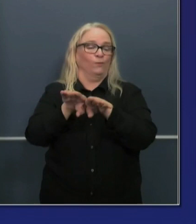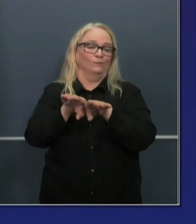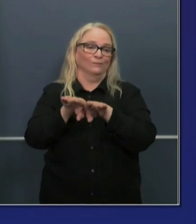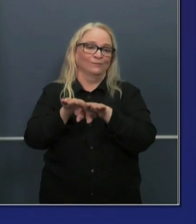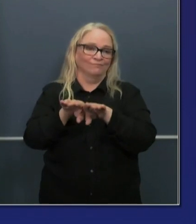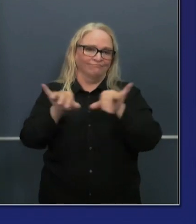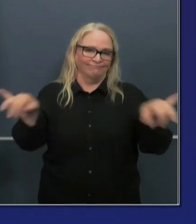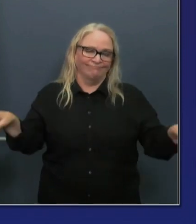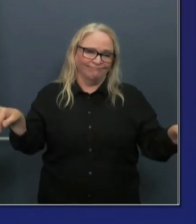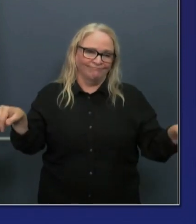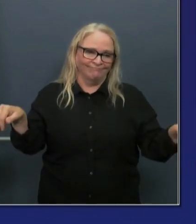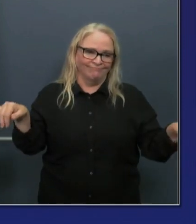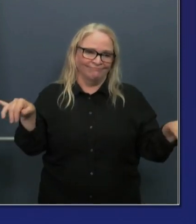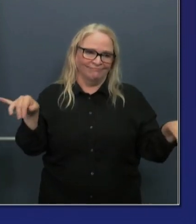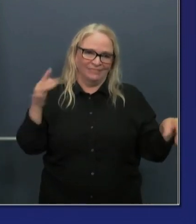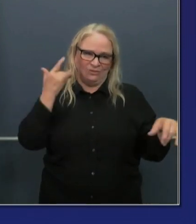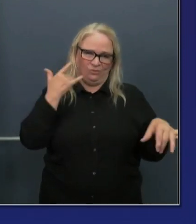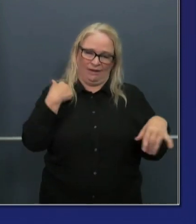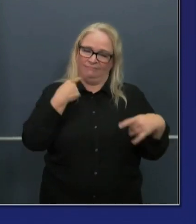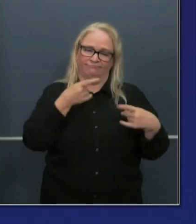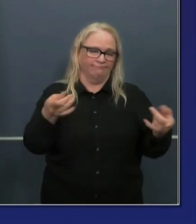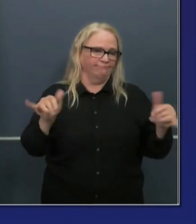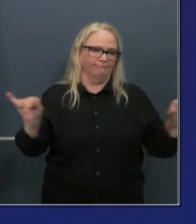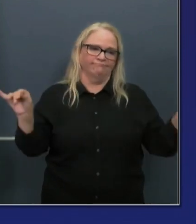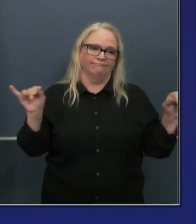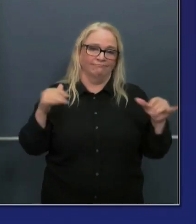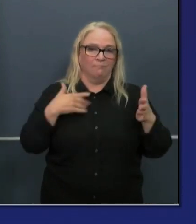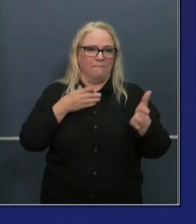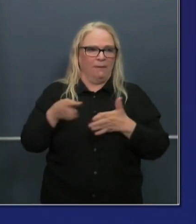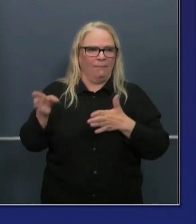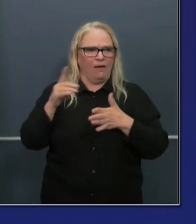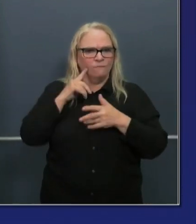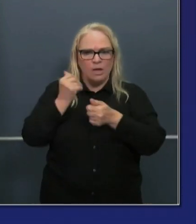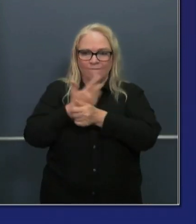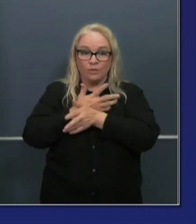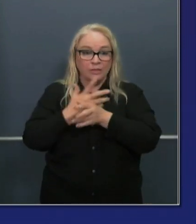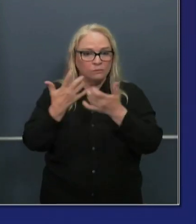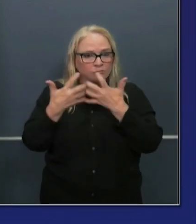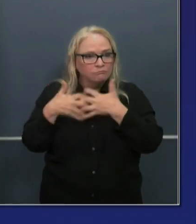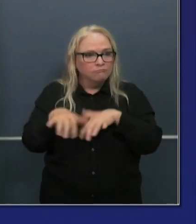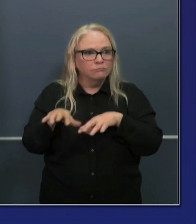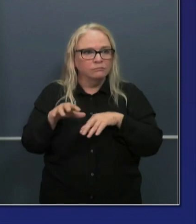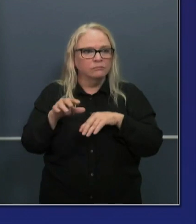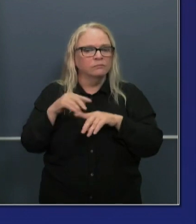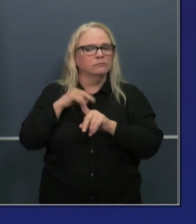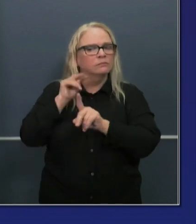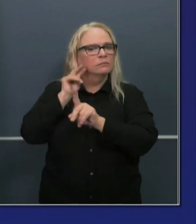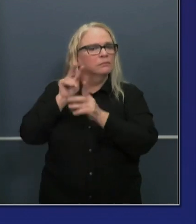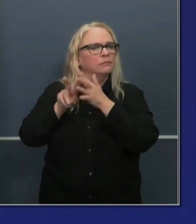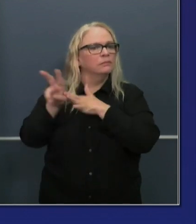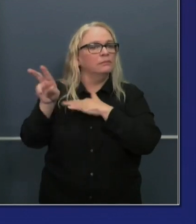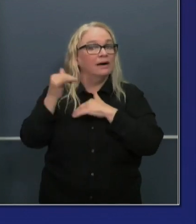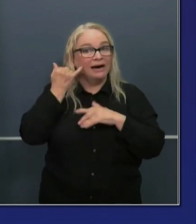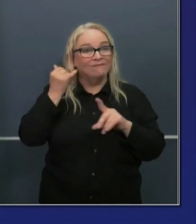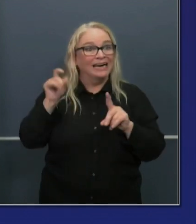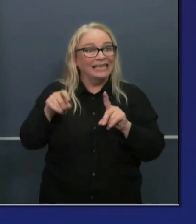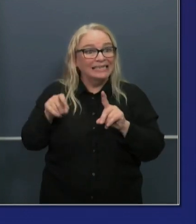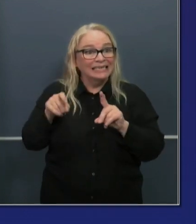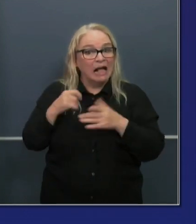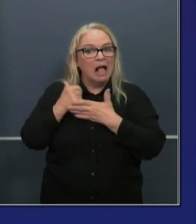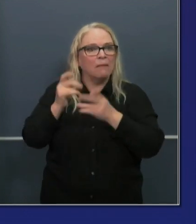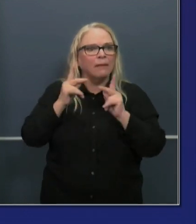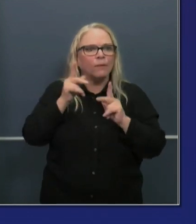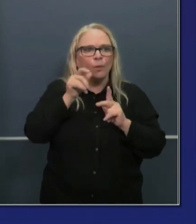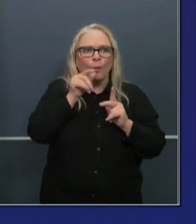need. Again, positivity rate goes up, community spread begins to go up, people are mixing. We start to